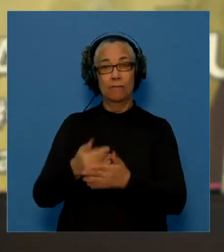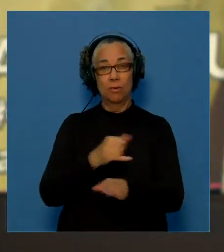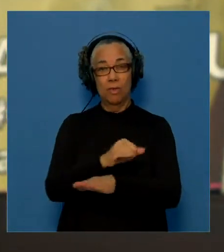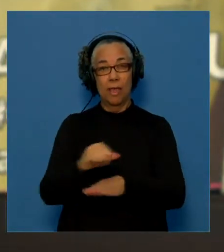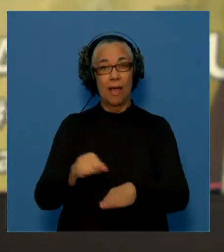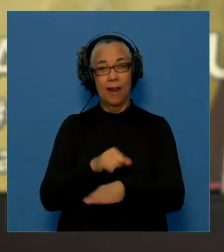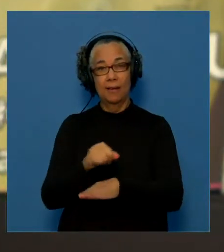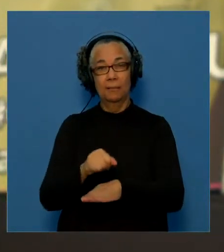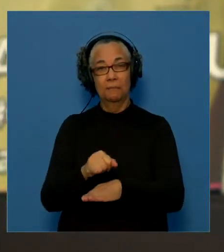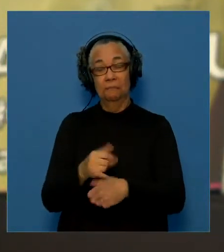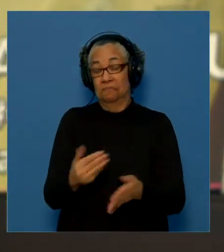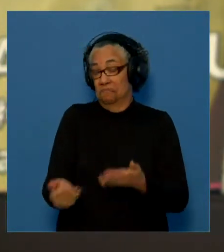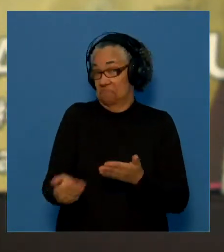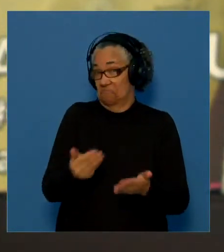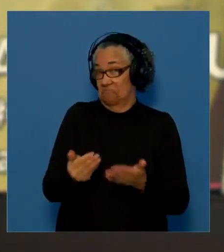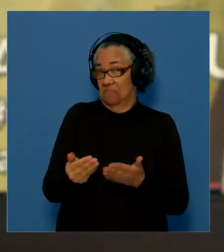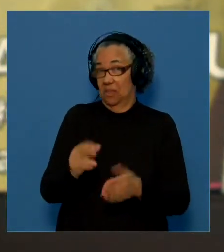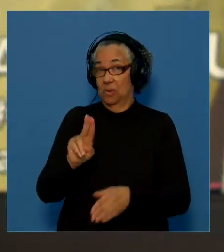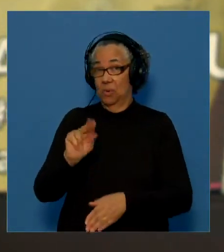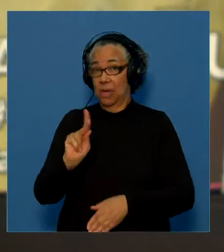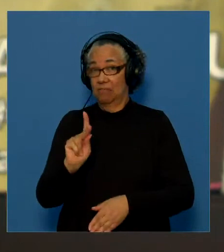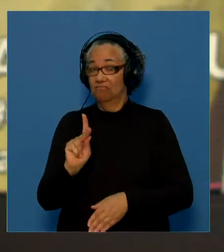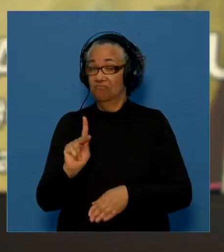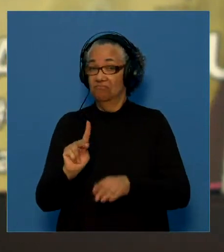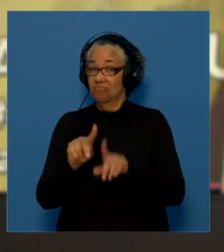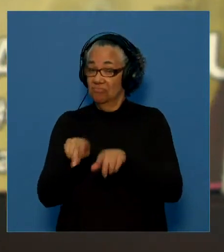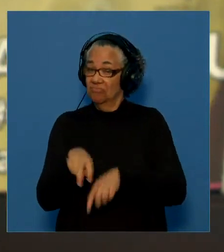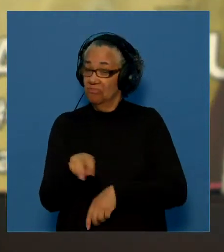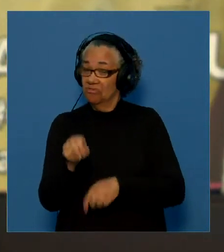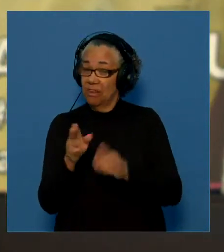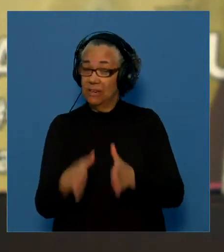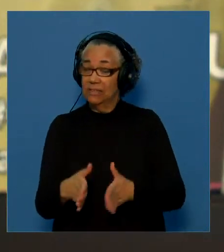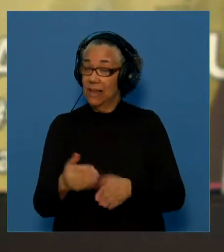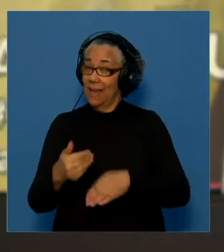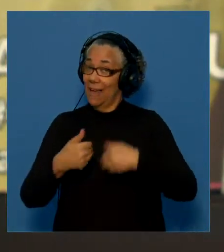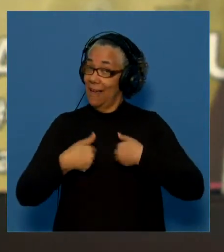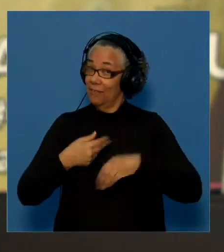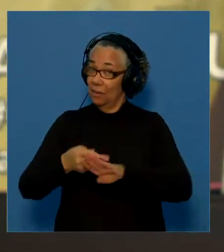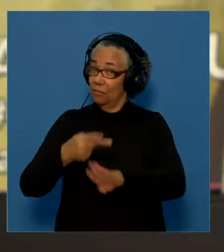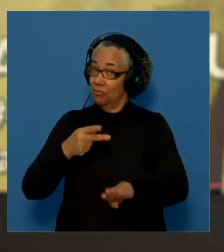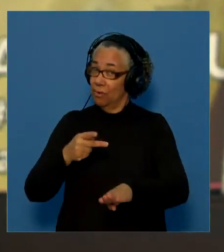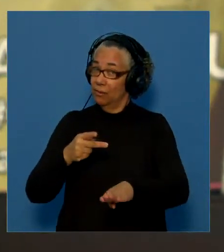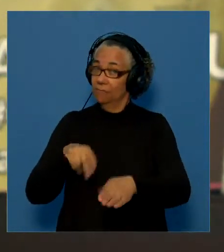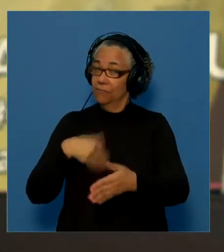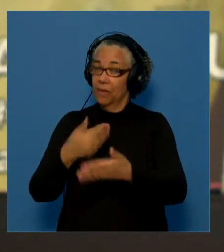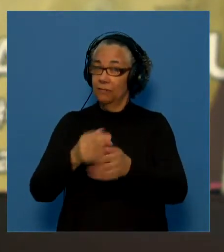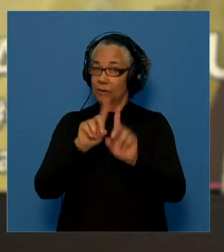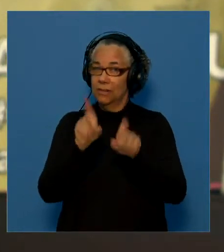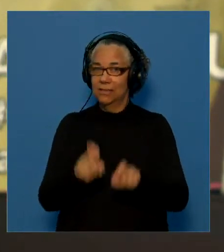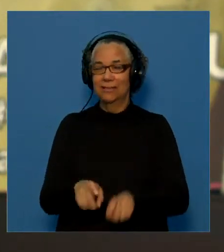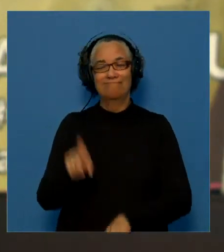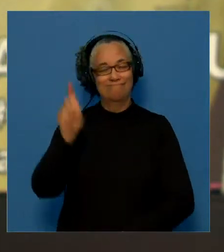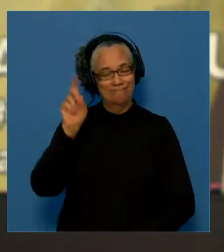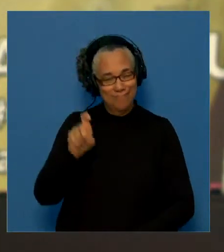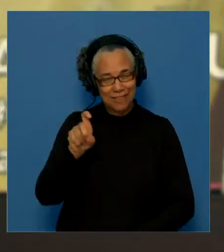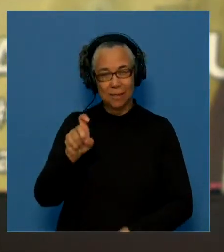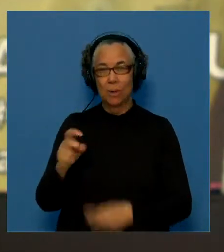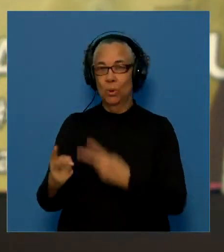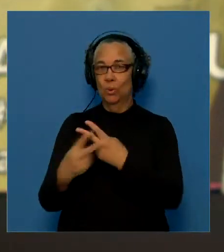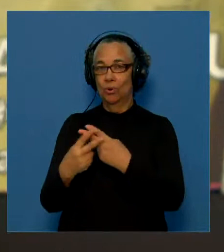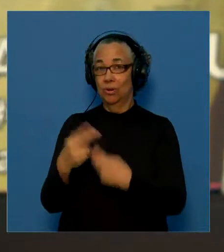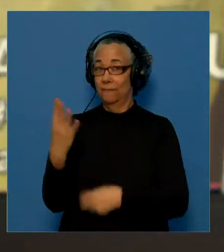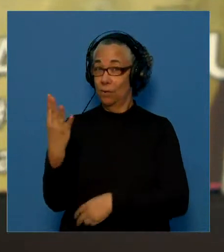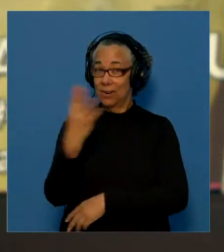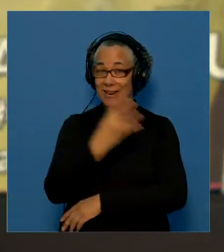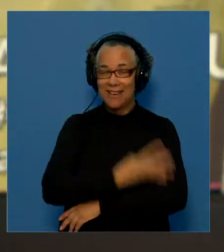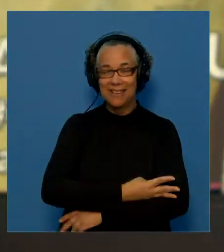or not those UK travelers have a pre-arrival test, they will be required to quarantine in their accommodation for 4